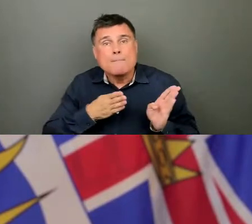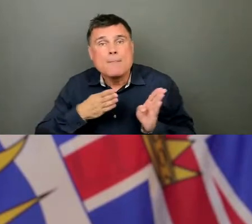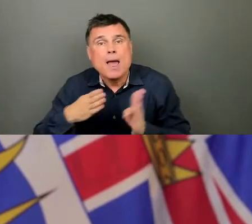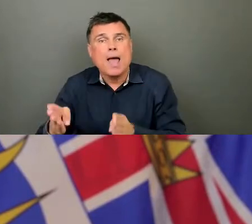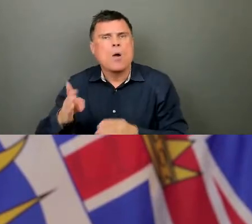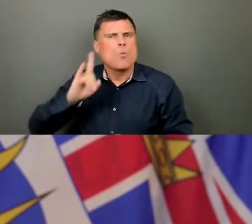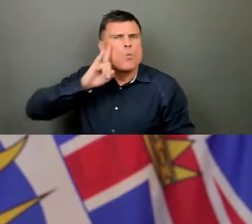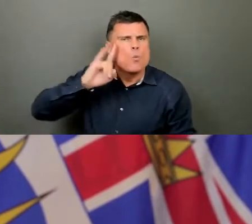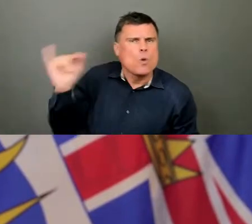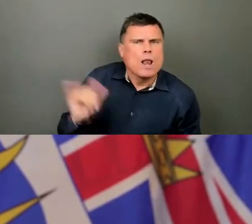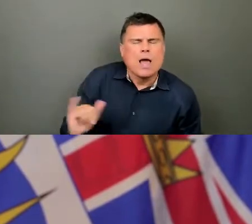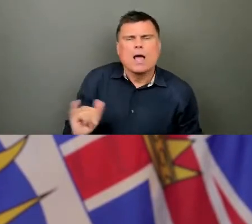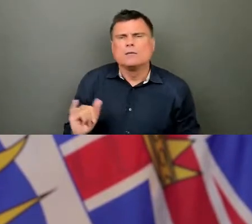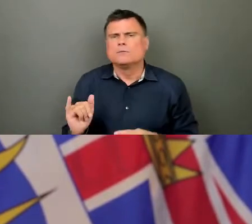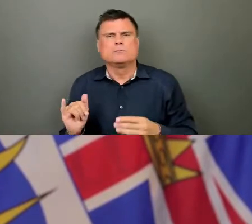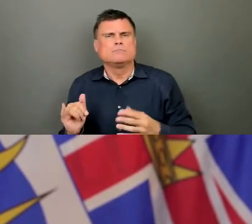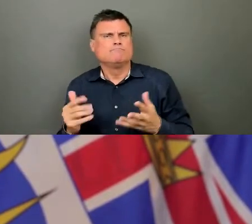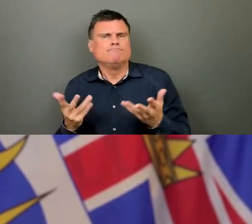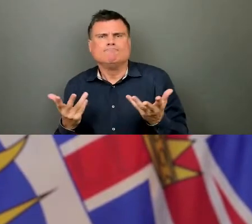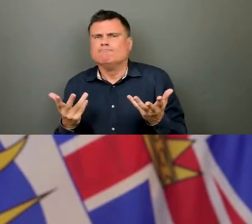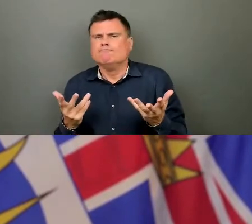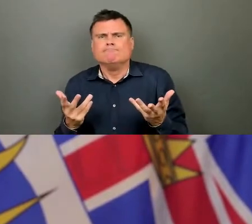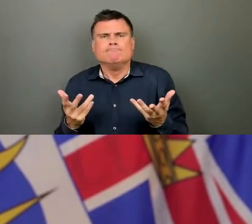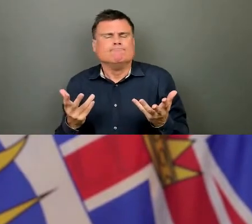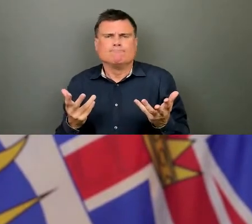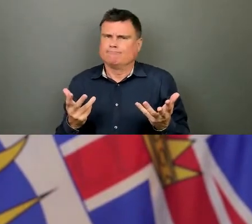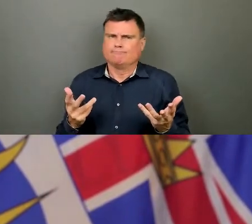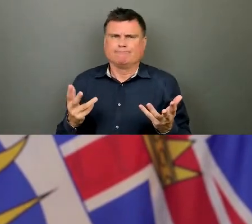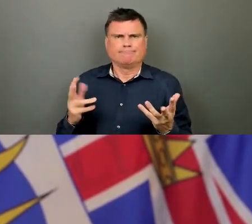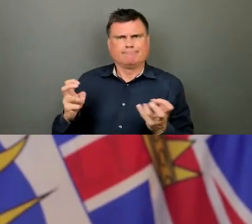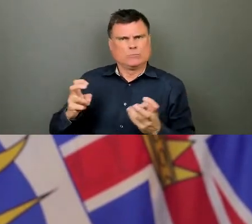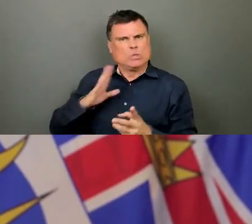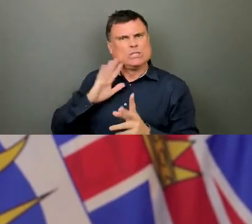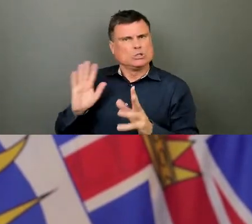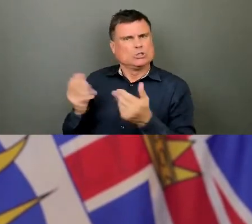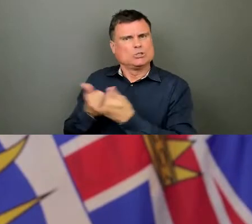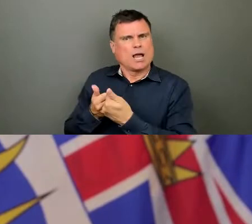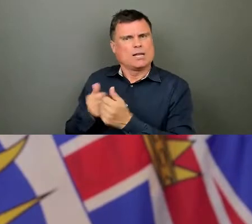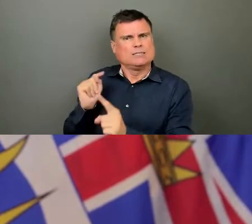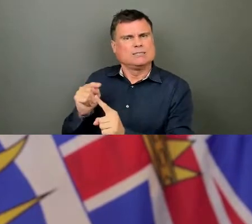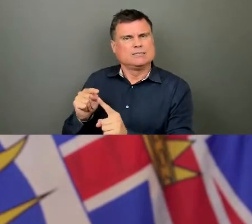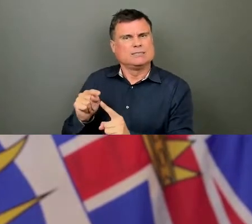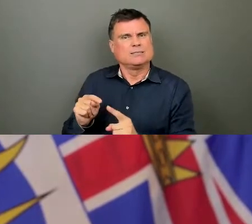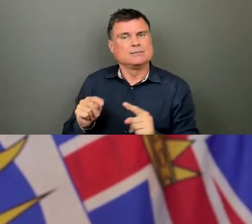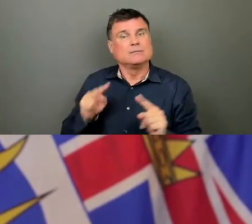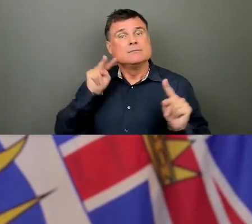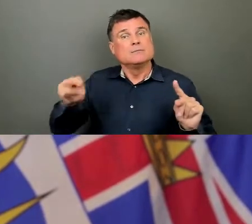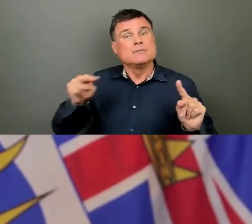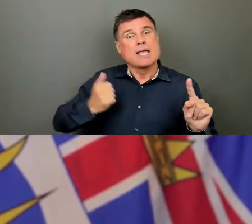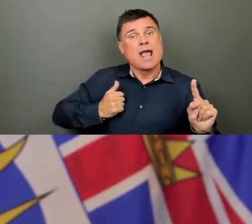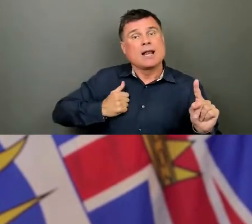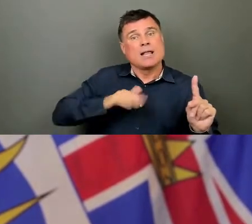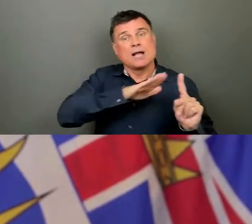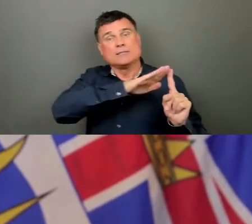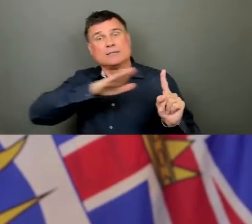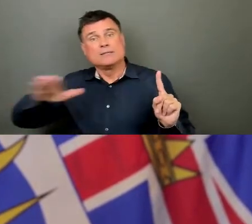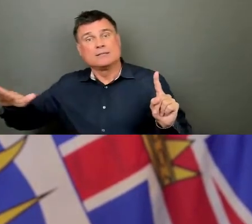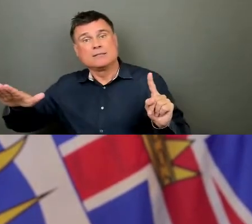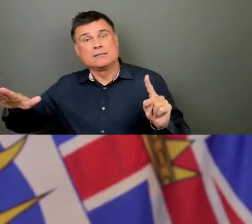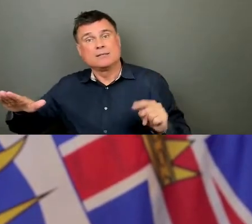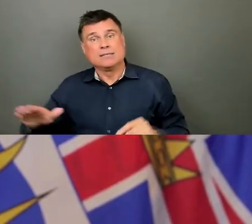in, and you know, we think it's challenging with 10 provinces and 3 territories, and they have over 50, as